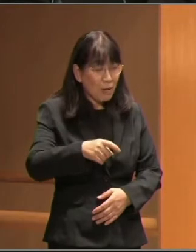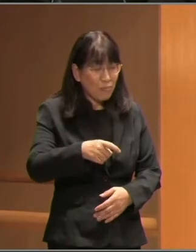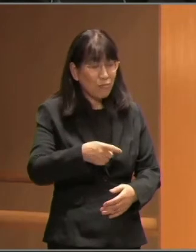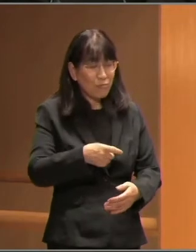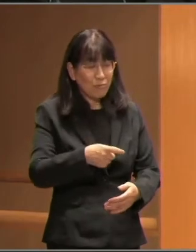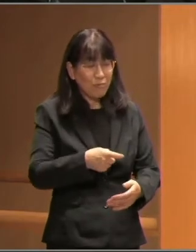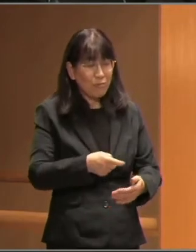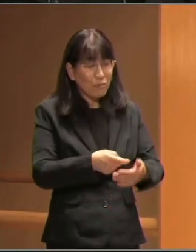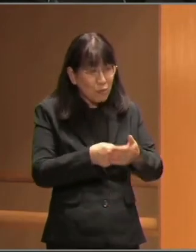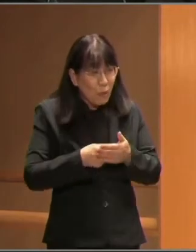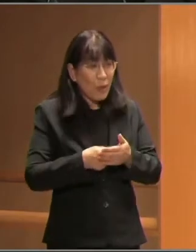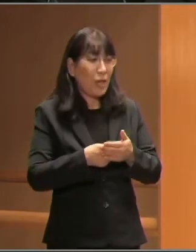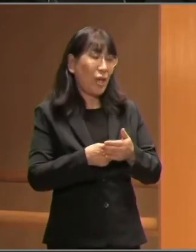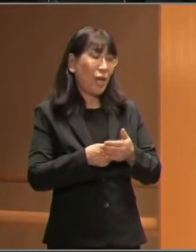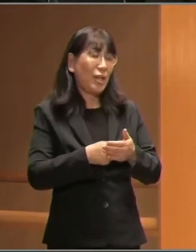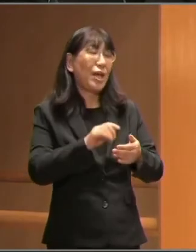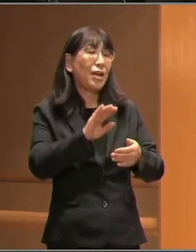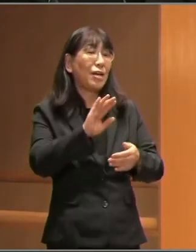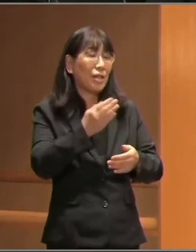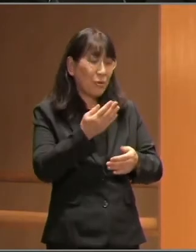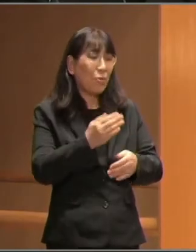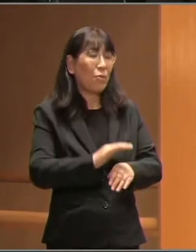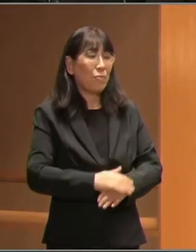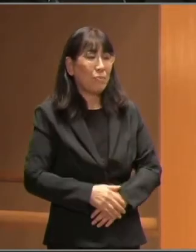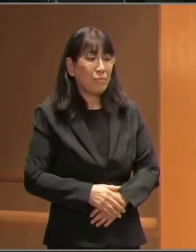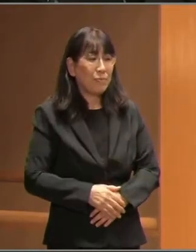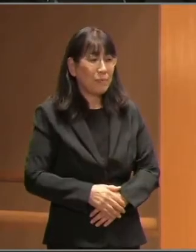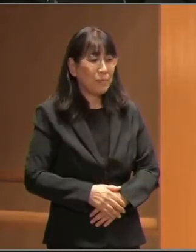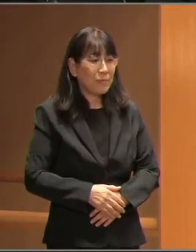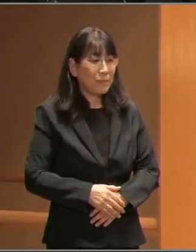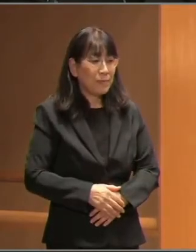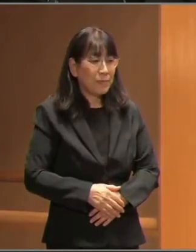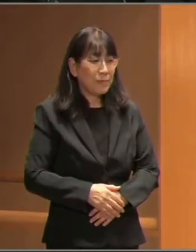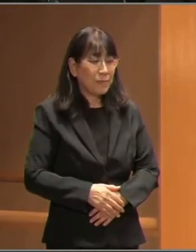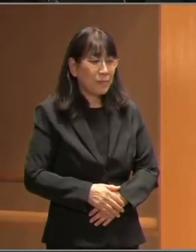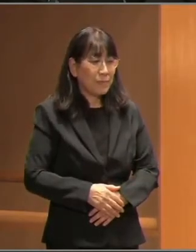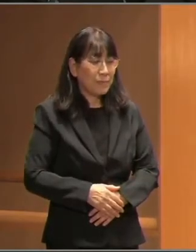saving. However, actually,